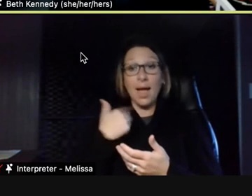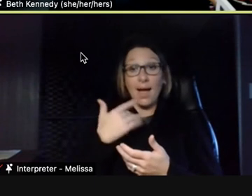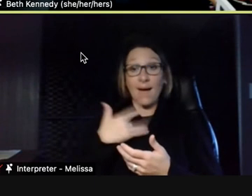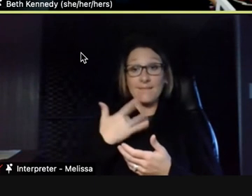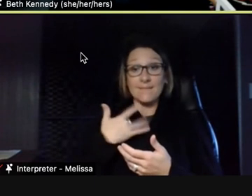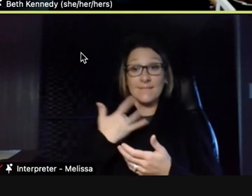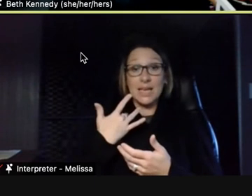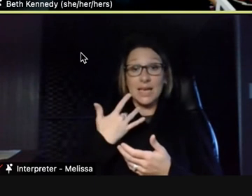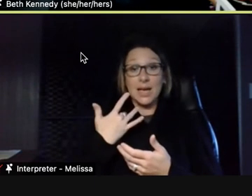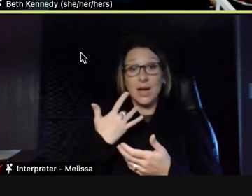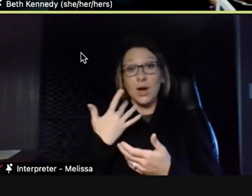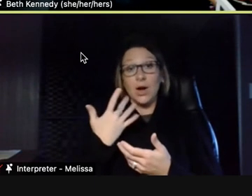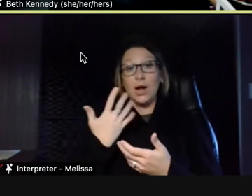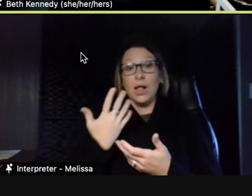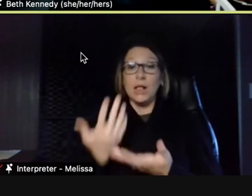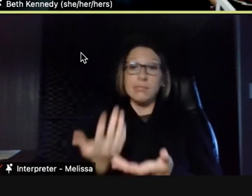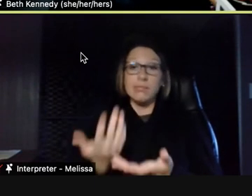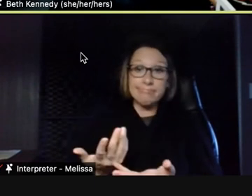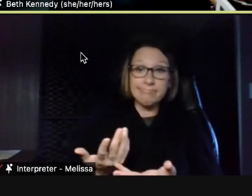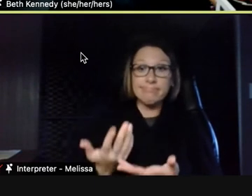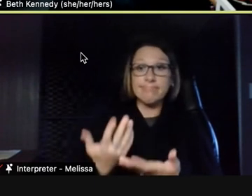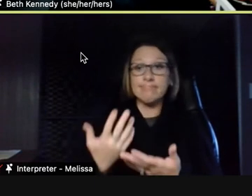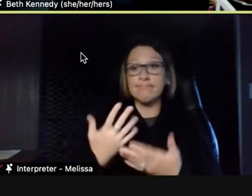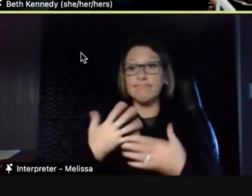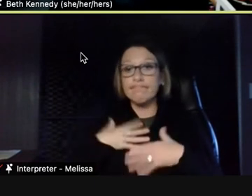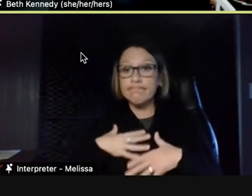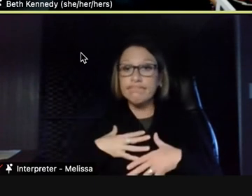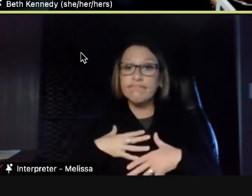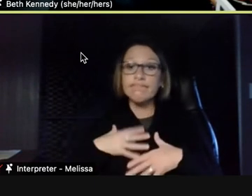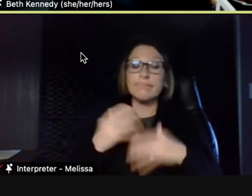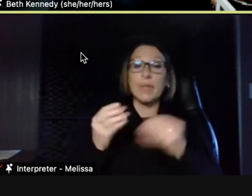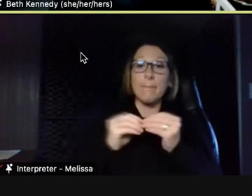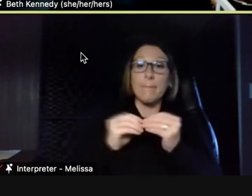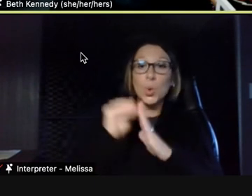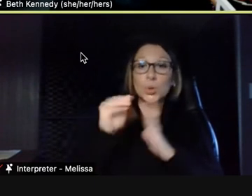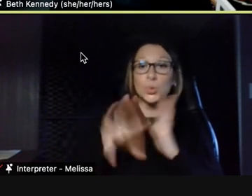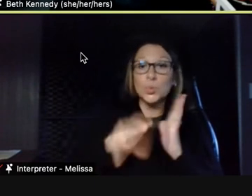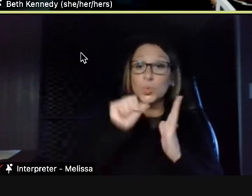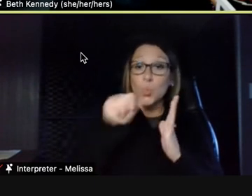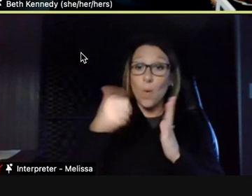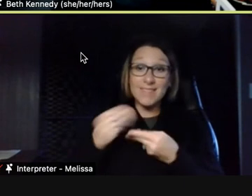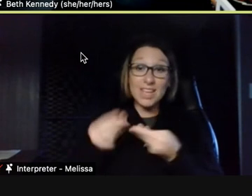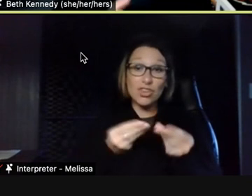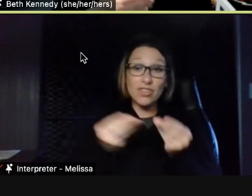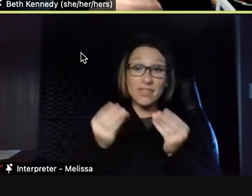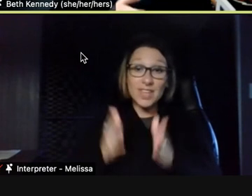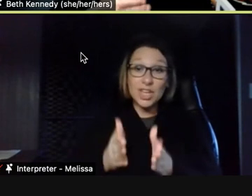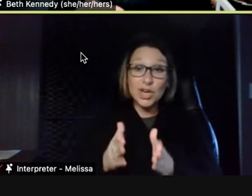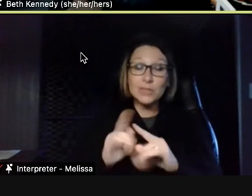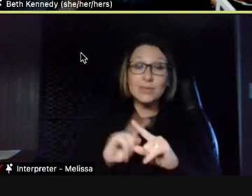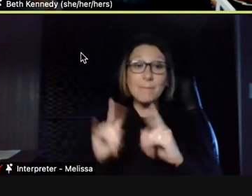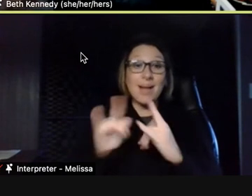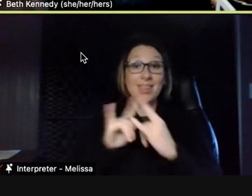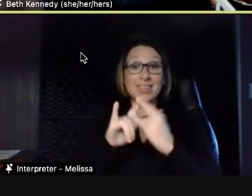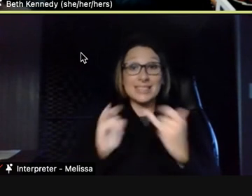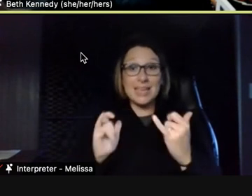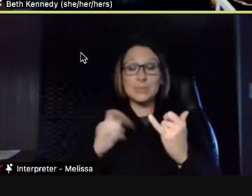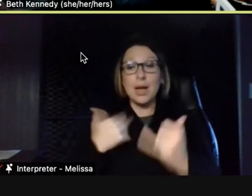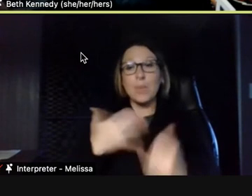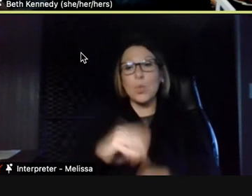dismayed sometimes that more students don't have interveners, but I'm also proud that we've succeeded on an individual